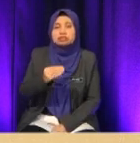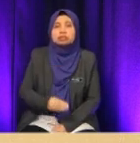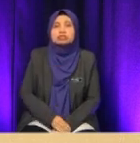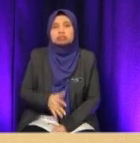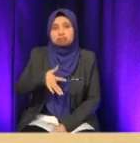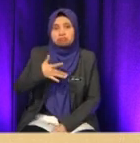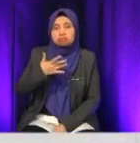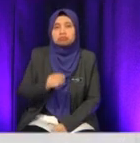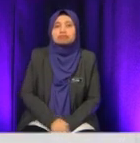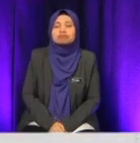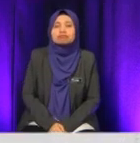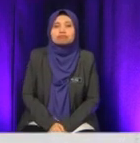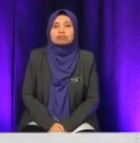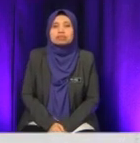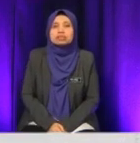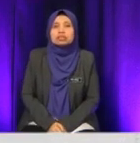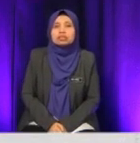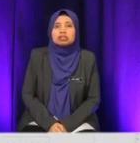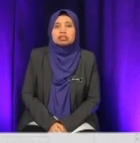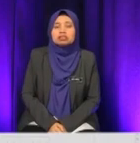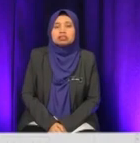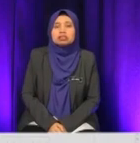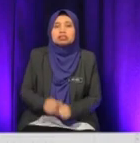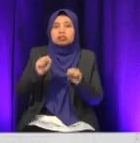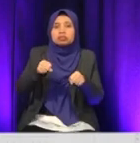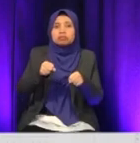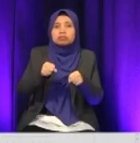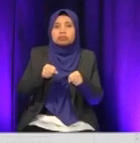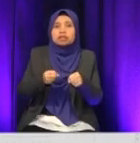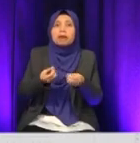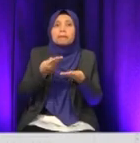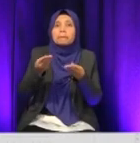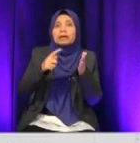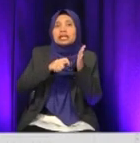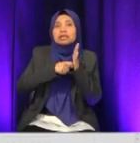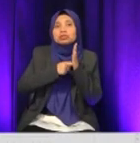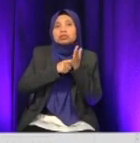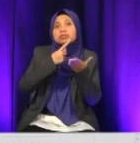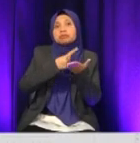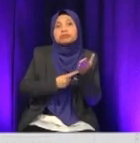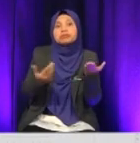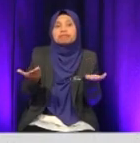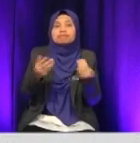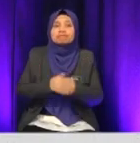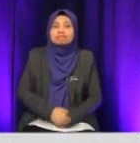it. Okay, Isma, can you please help me with the keywords here? So where is the similar keywords?